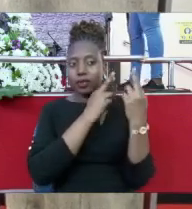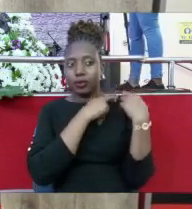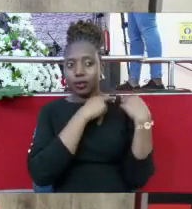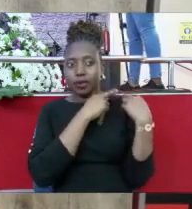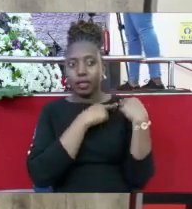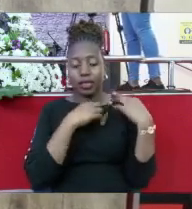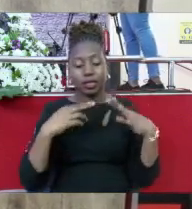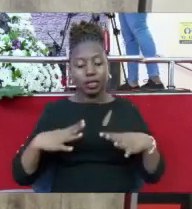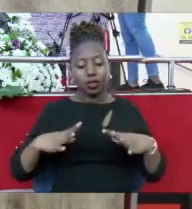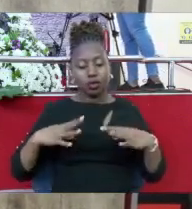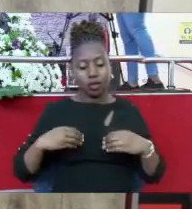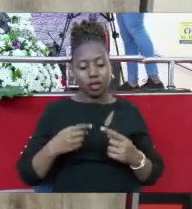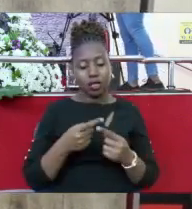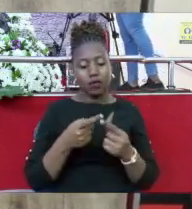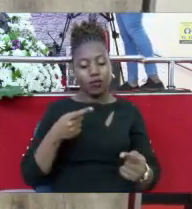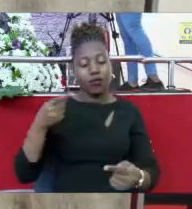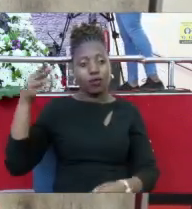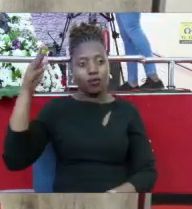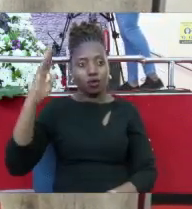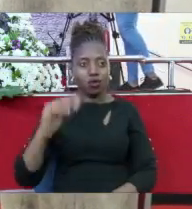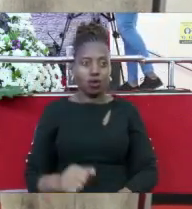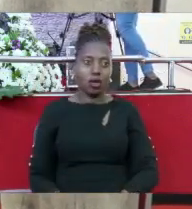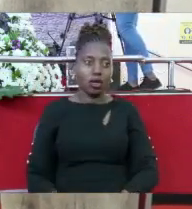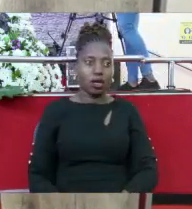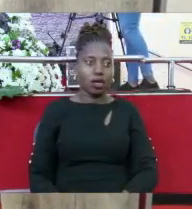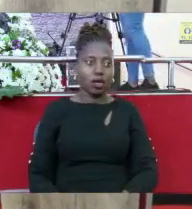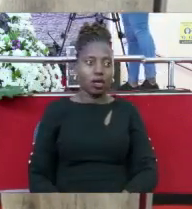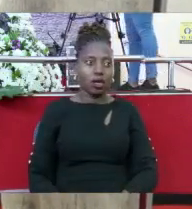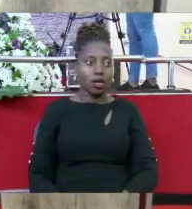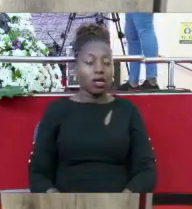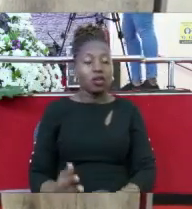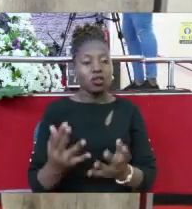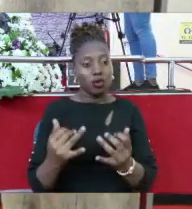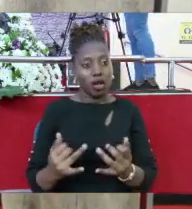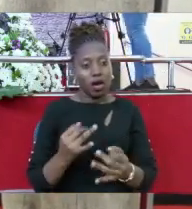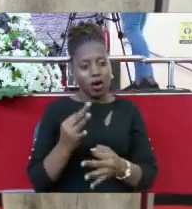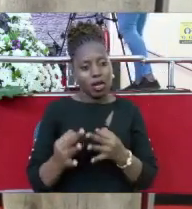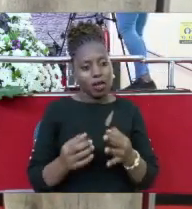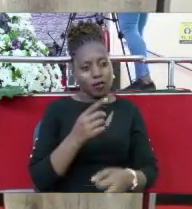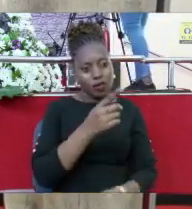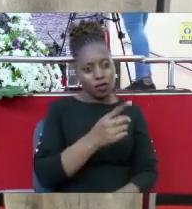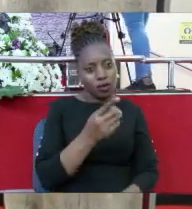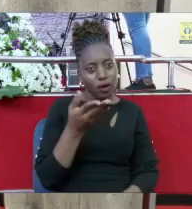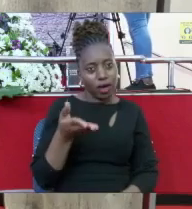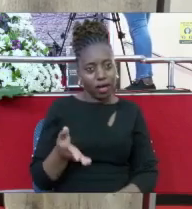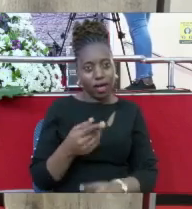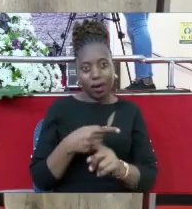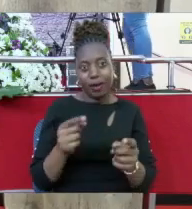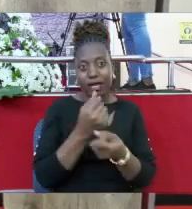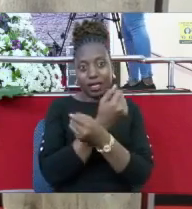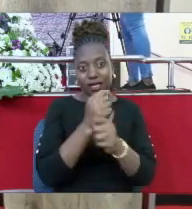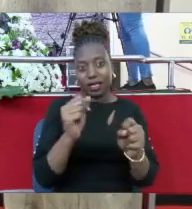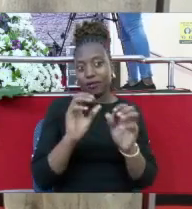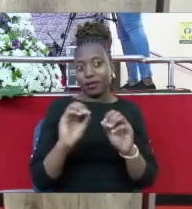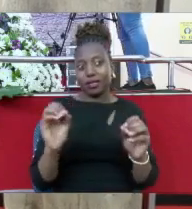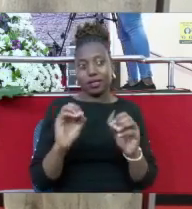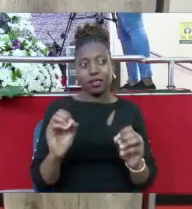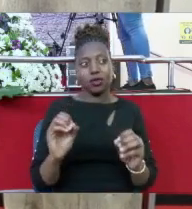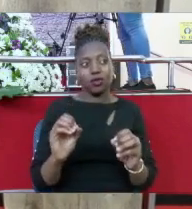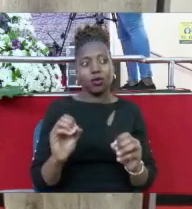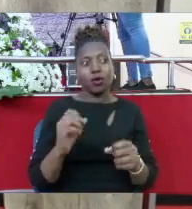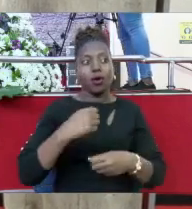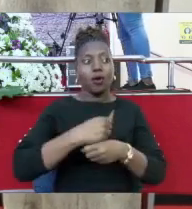Mungu. So if you are here and you are not saved, kama uko hapa na huja uko, make a decision to receive Jesus Christ. Fanya